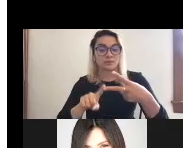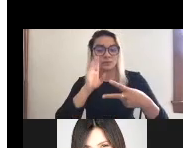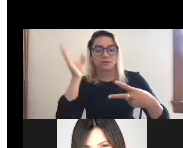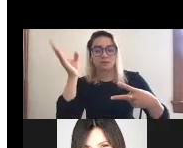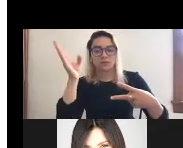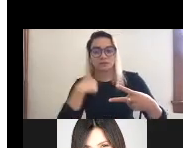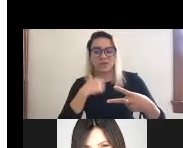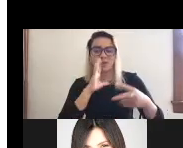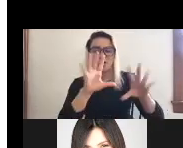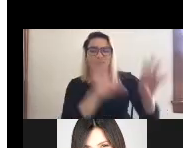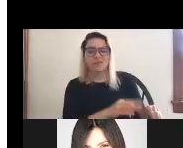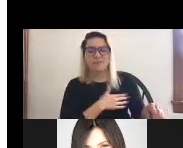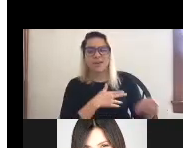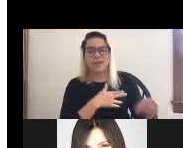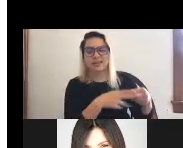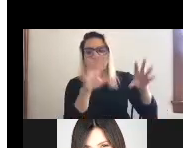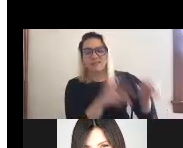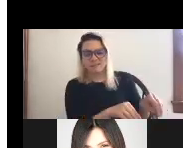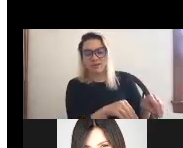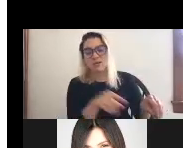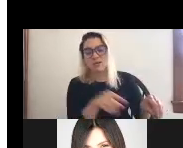yours and introduce yourselves.